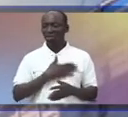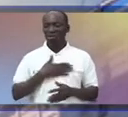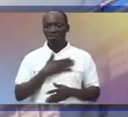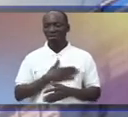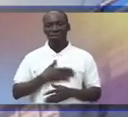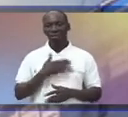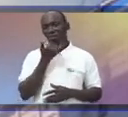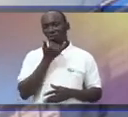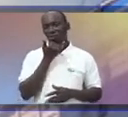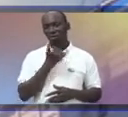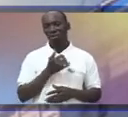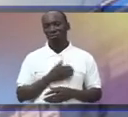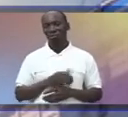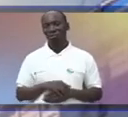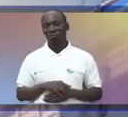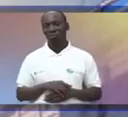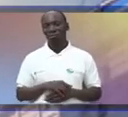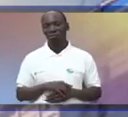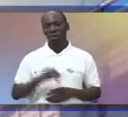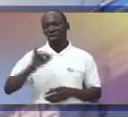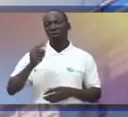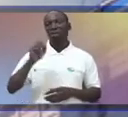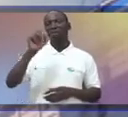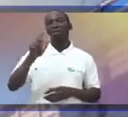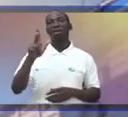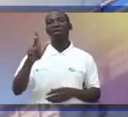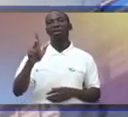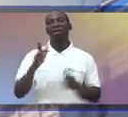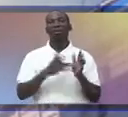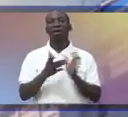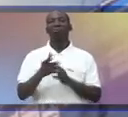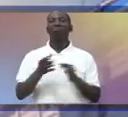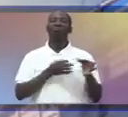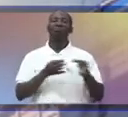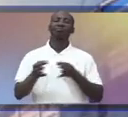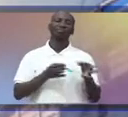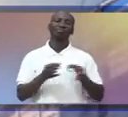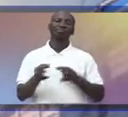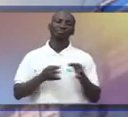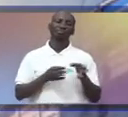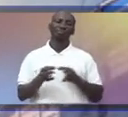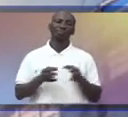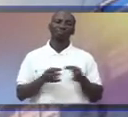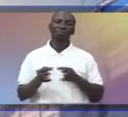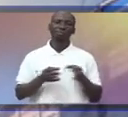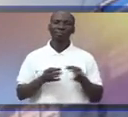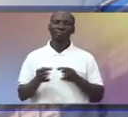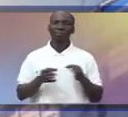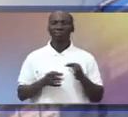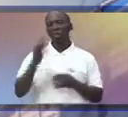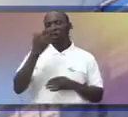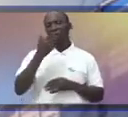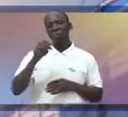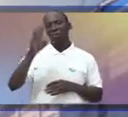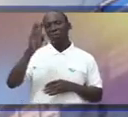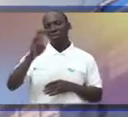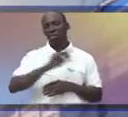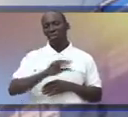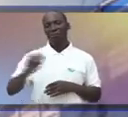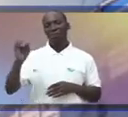3 Any near Paul, whom Kronkron Nam no Sokai, or Romans 6, any Colossians 2, say a subo a